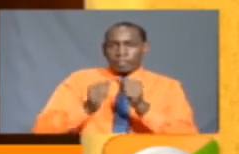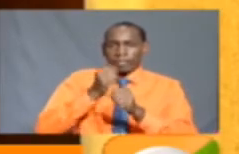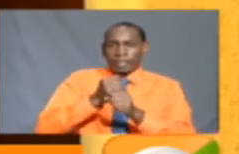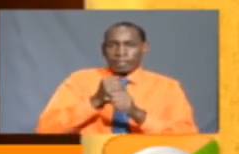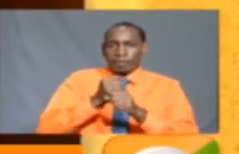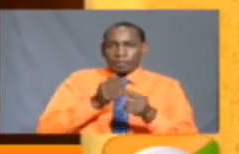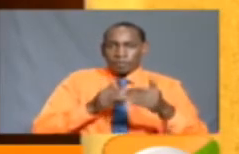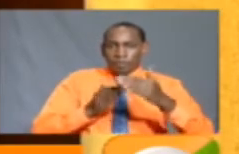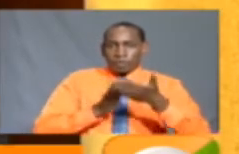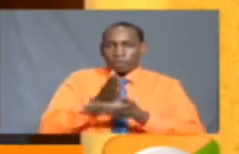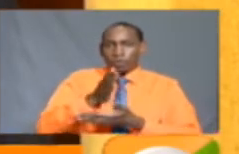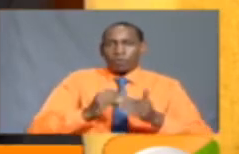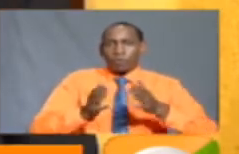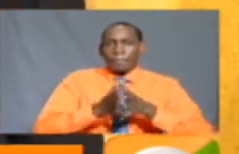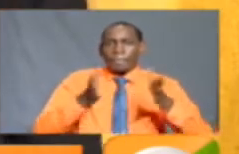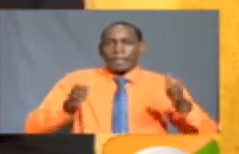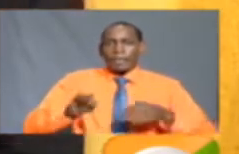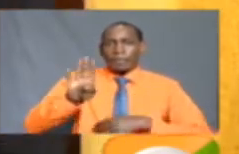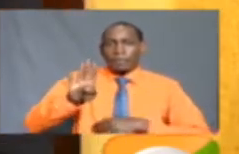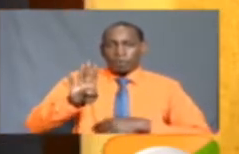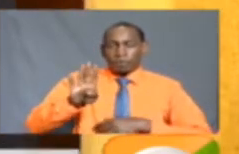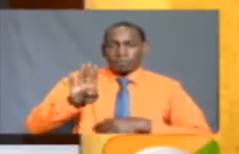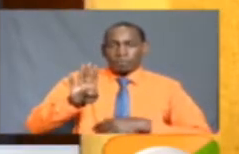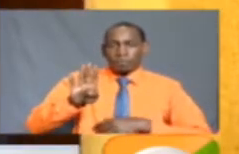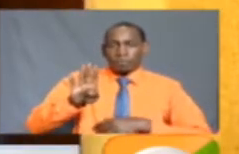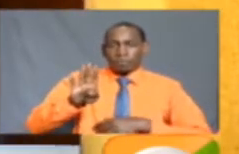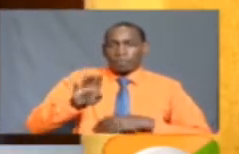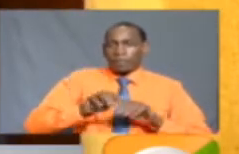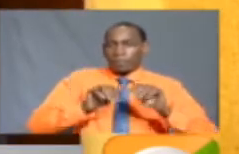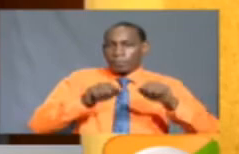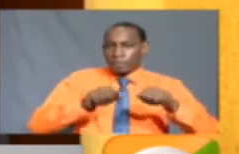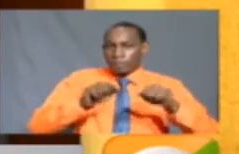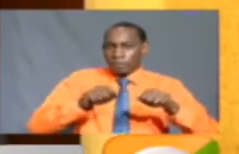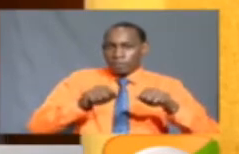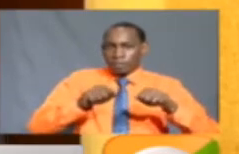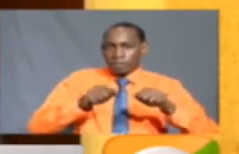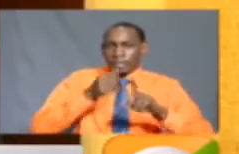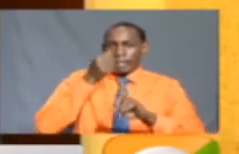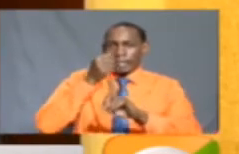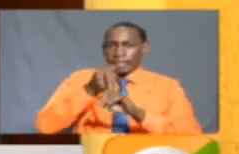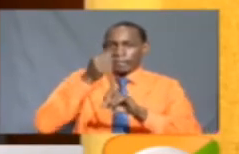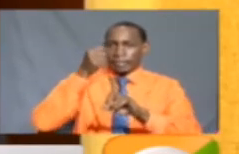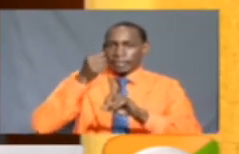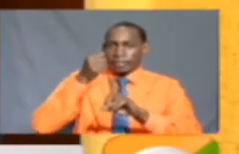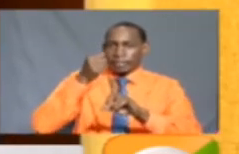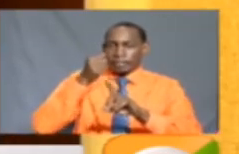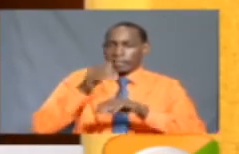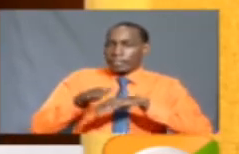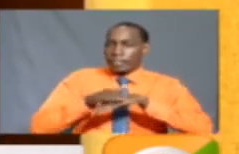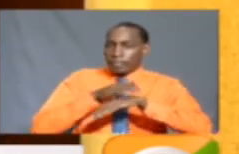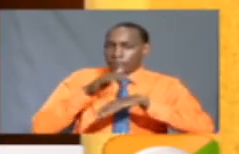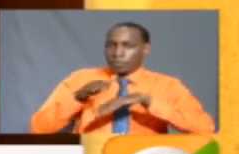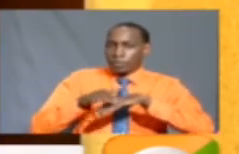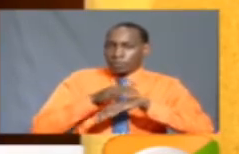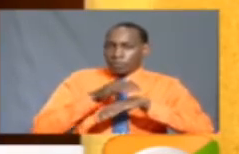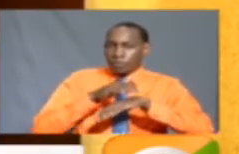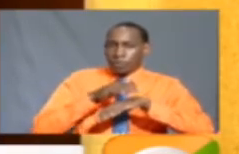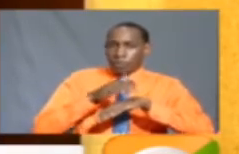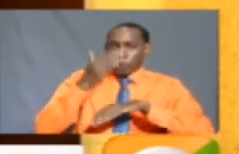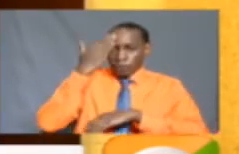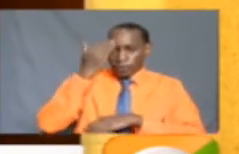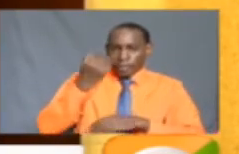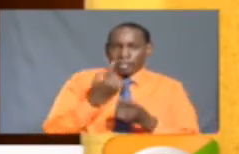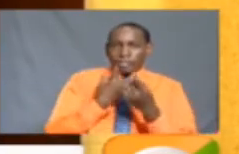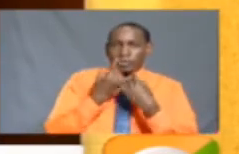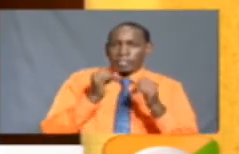Four, this slight retooling will impact to slow down, I think, because we're talking about